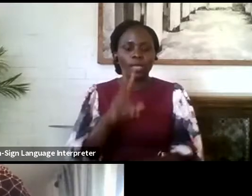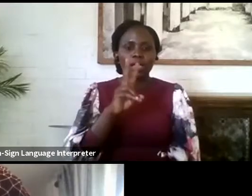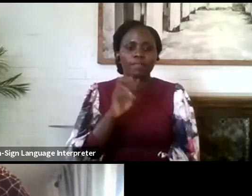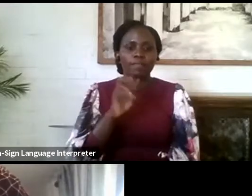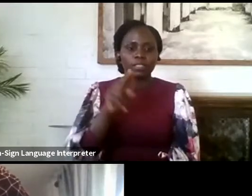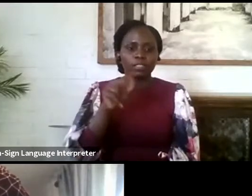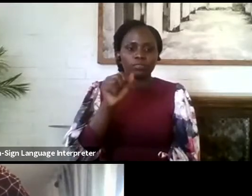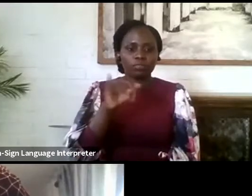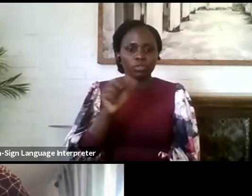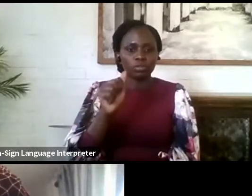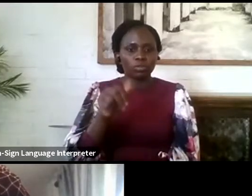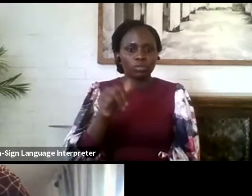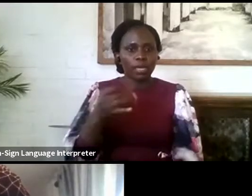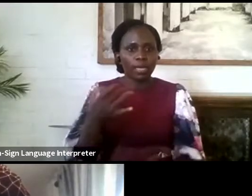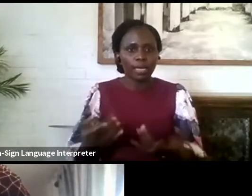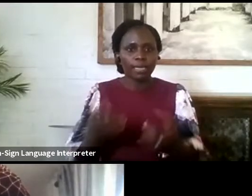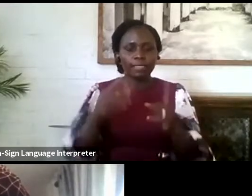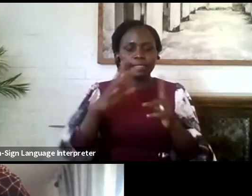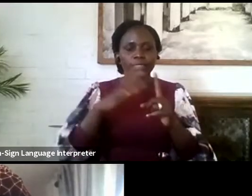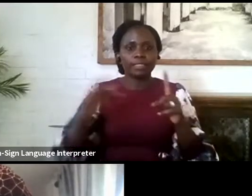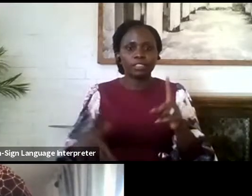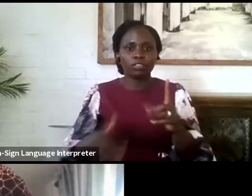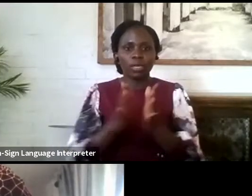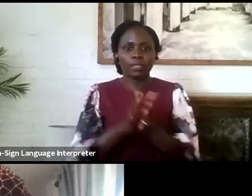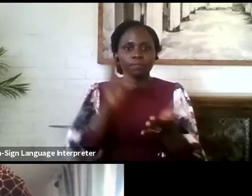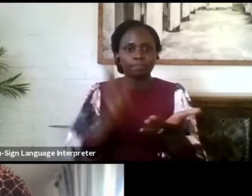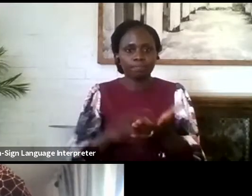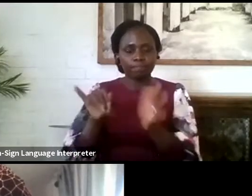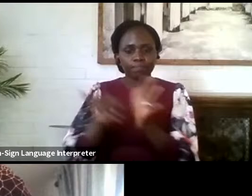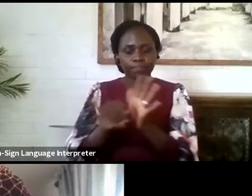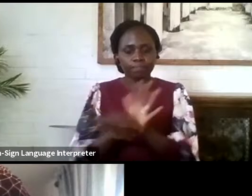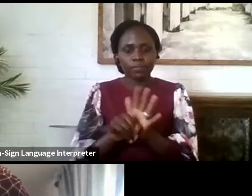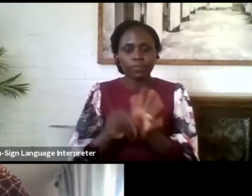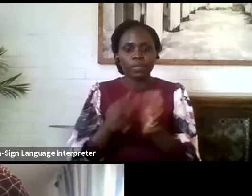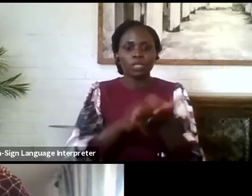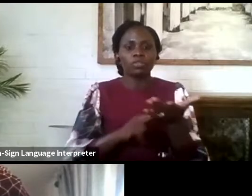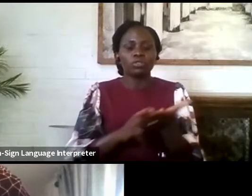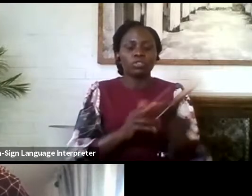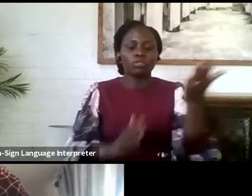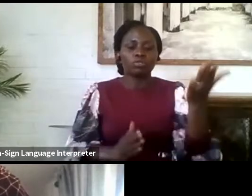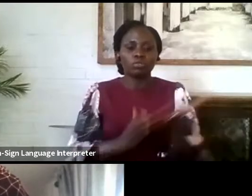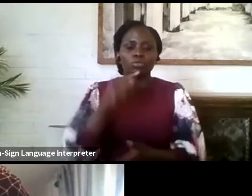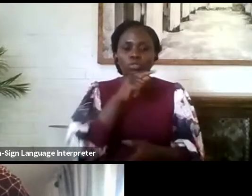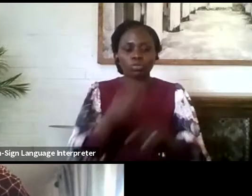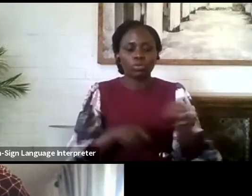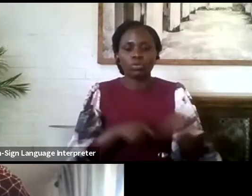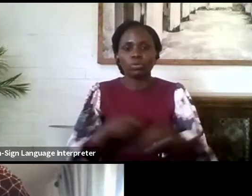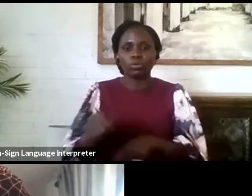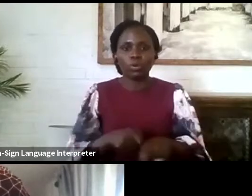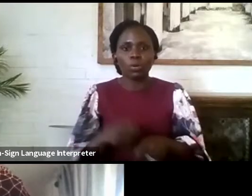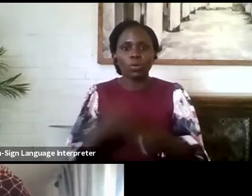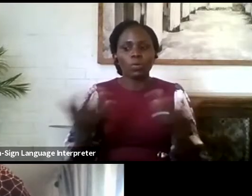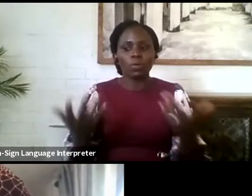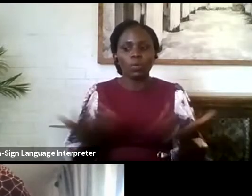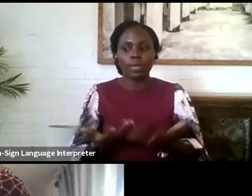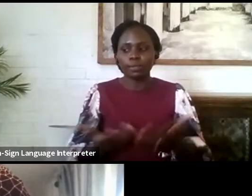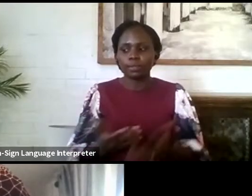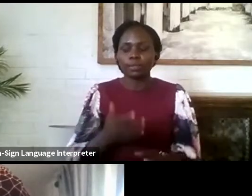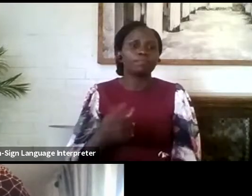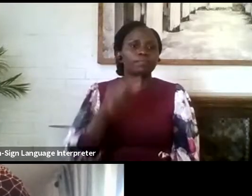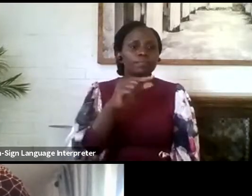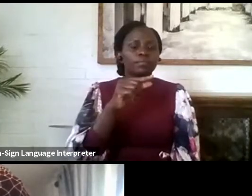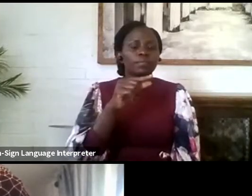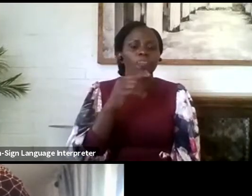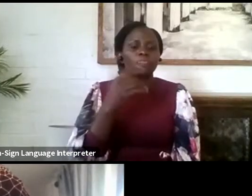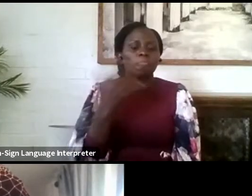and identification have been used as a tool for social control, whilst in Jamaica, the system has been criticized by